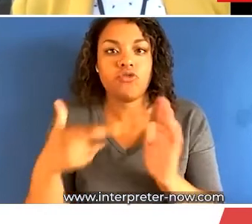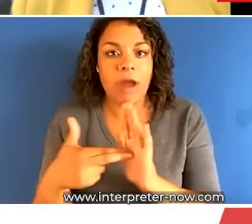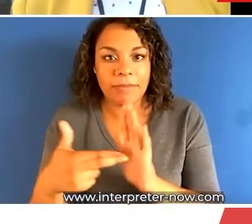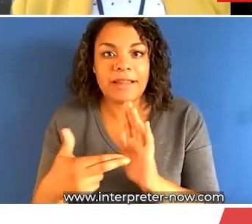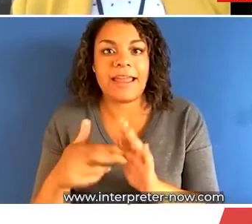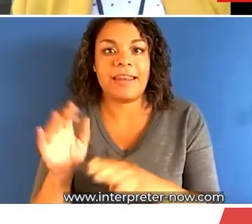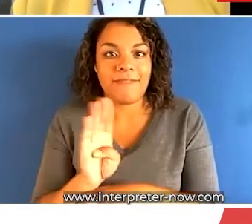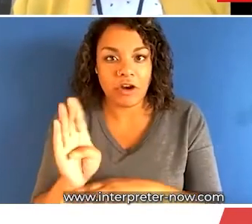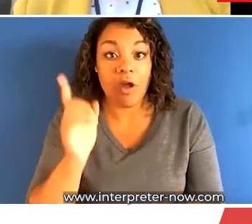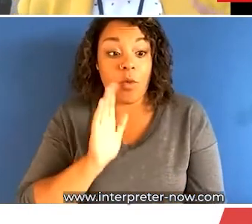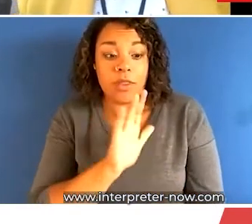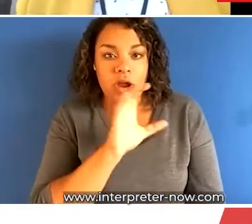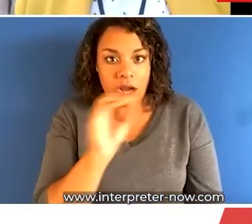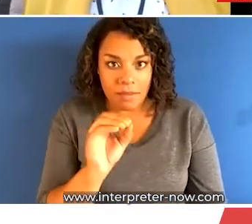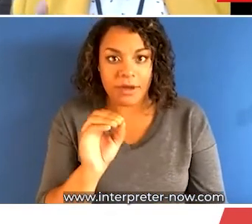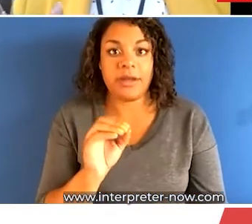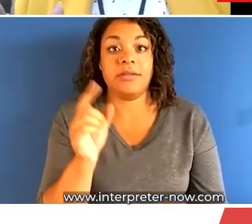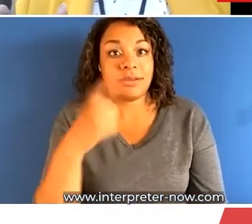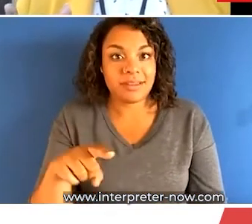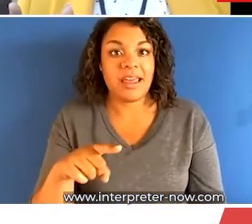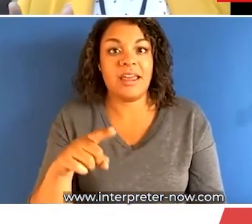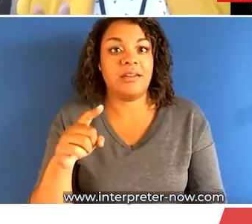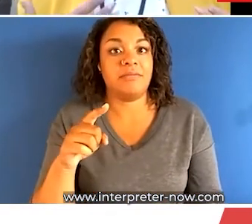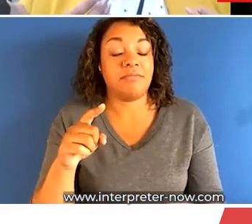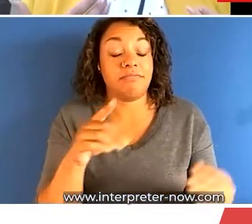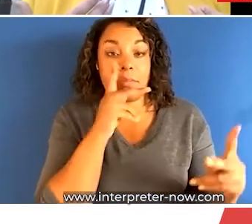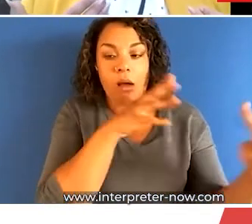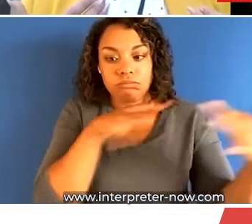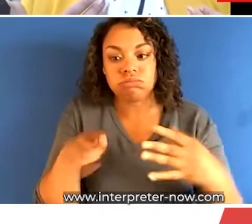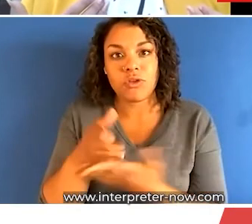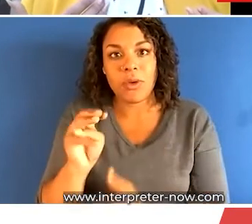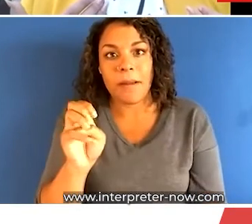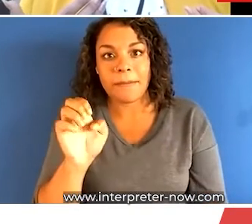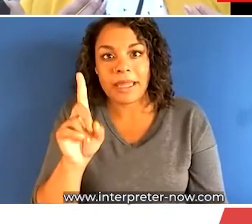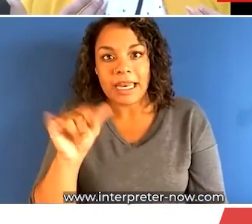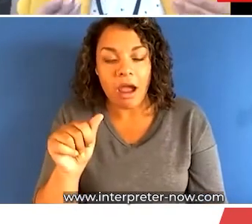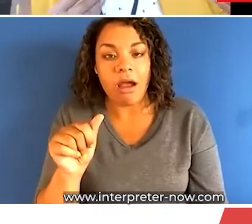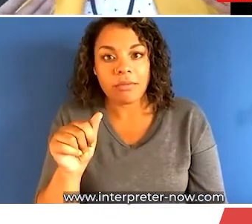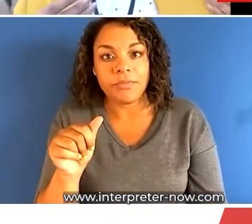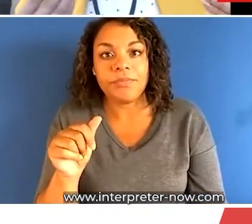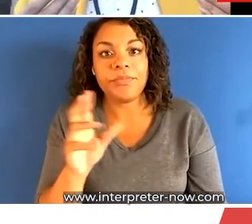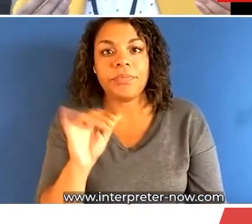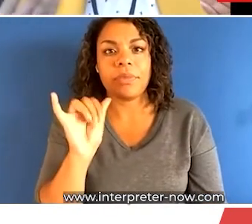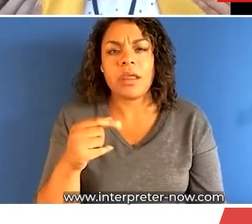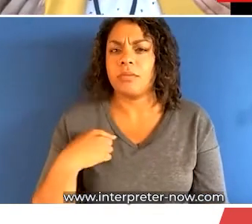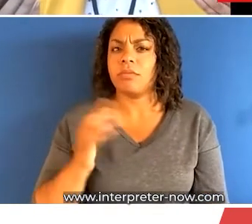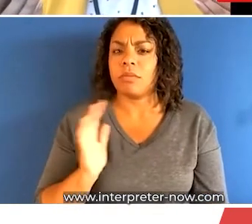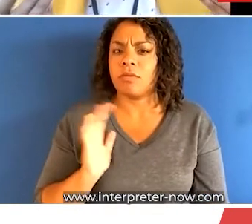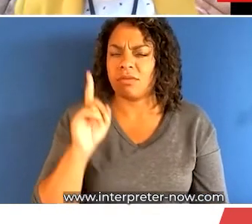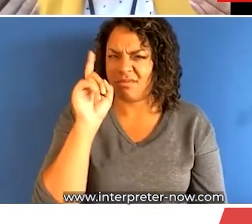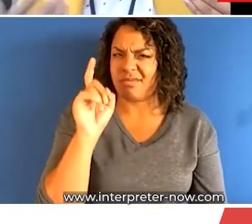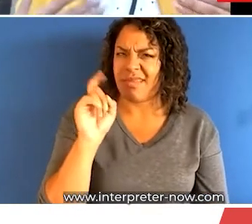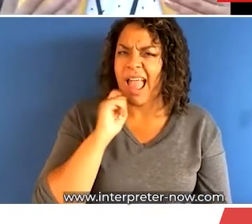their company. And they made a big splash about it through the media. And what did that say to me? I mean, I've questioned